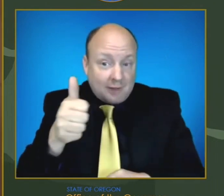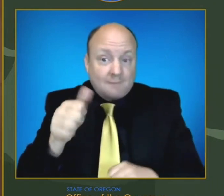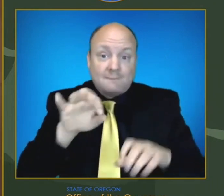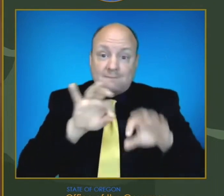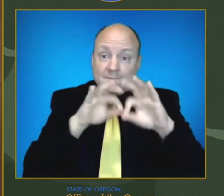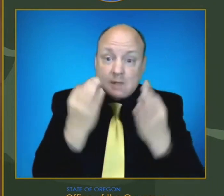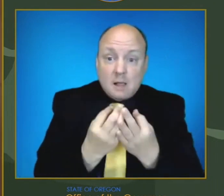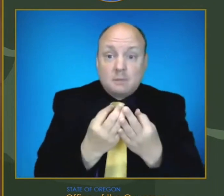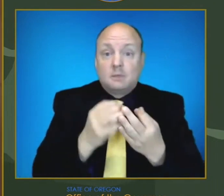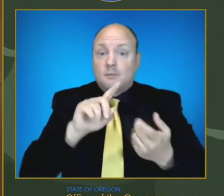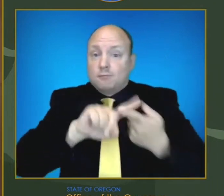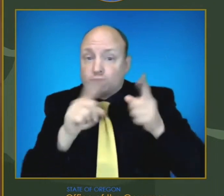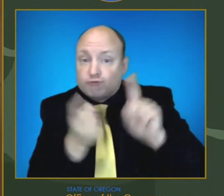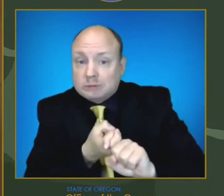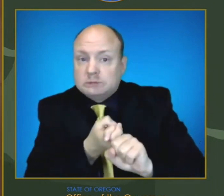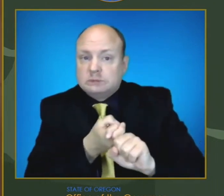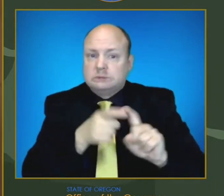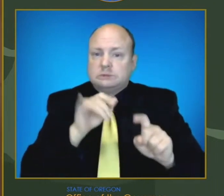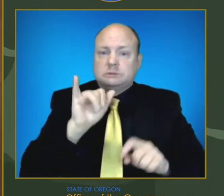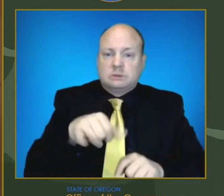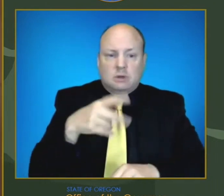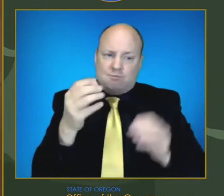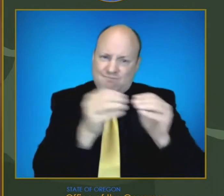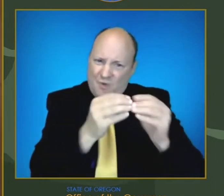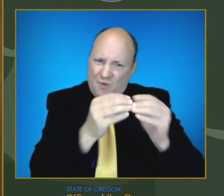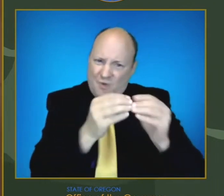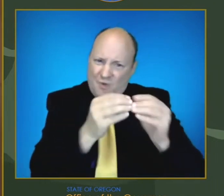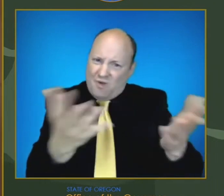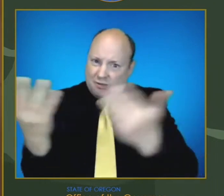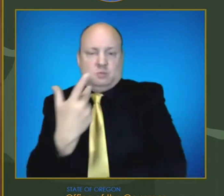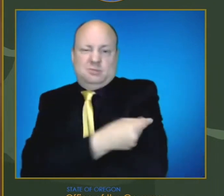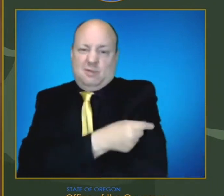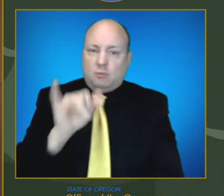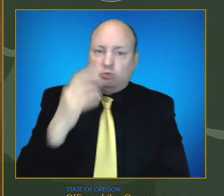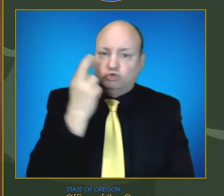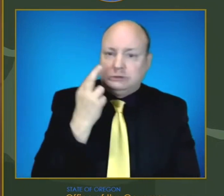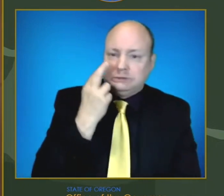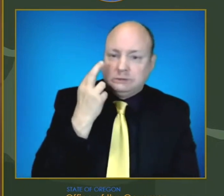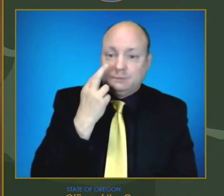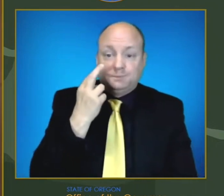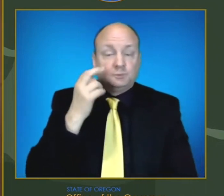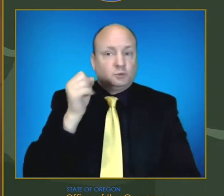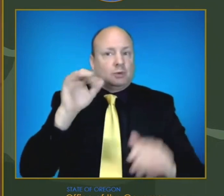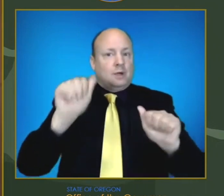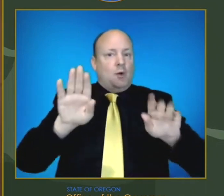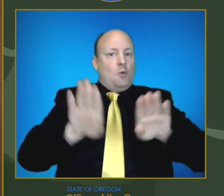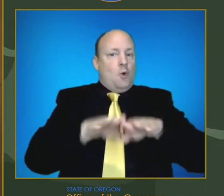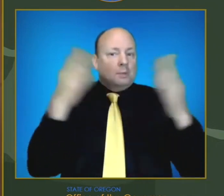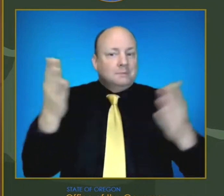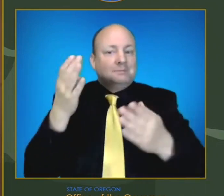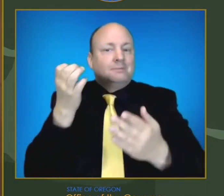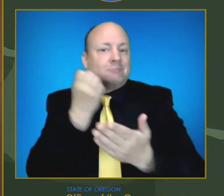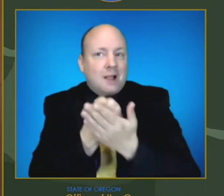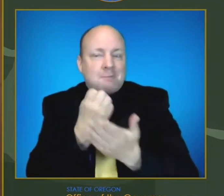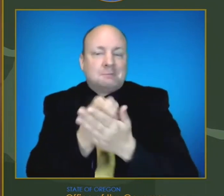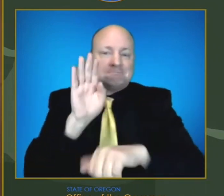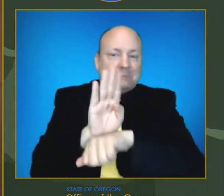restrictions we have endured during the pandemic. And in Oregon, it now gives you a chance to win $1